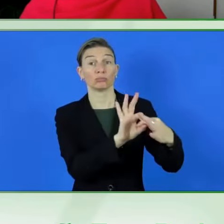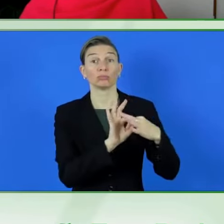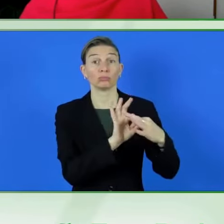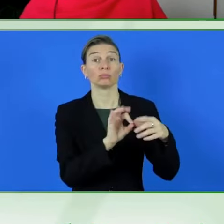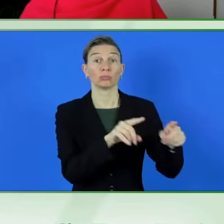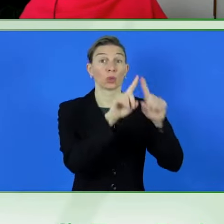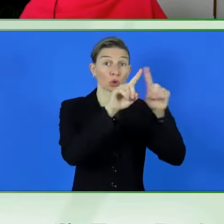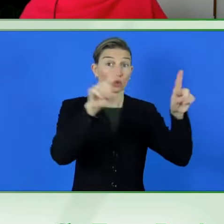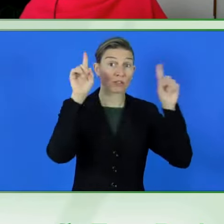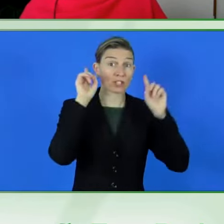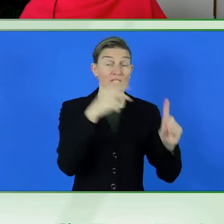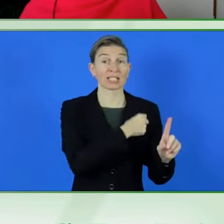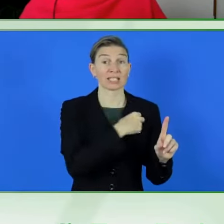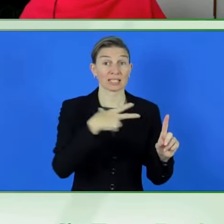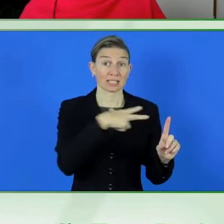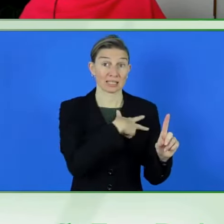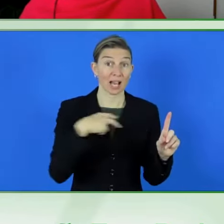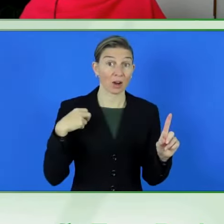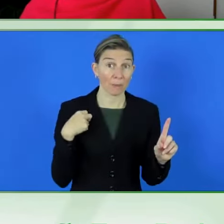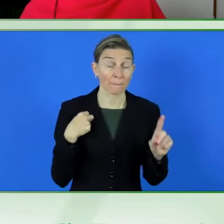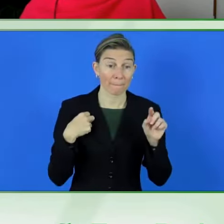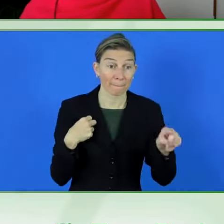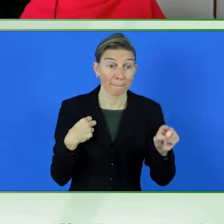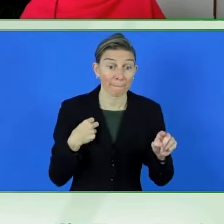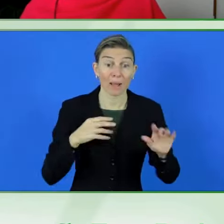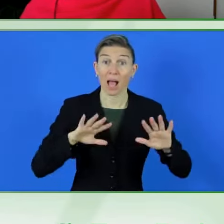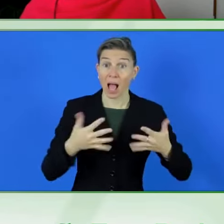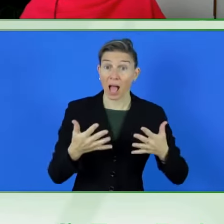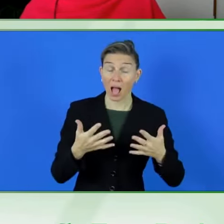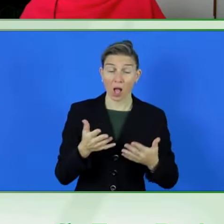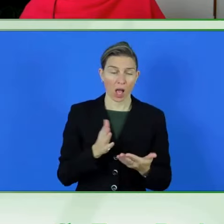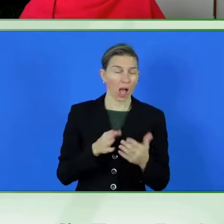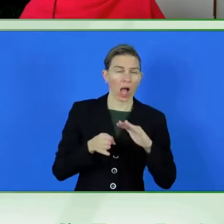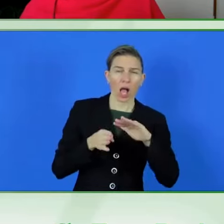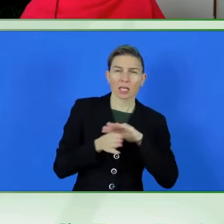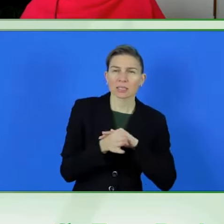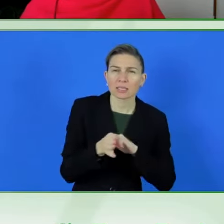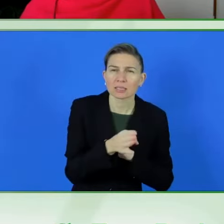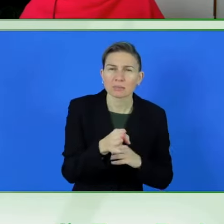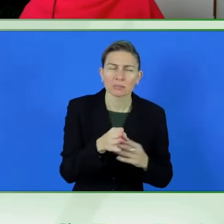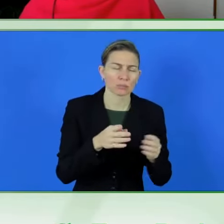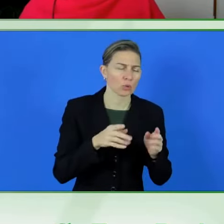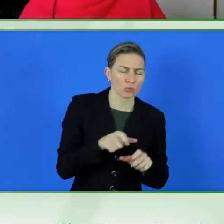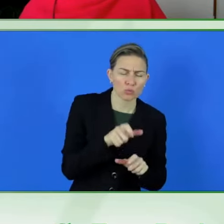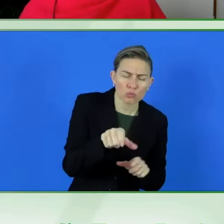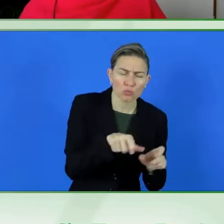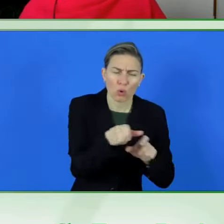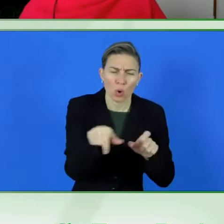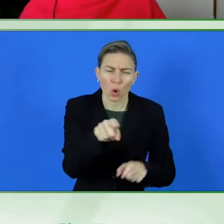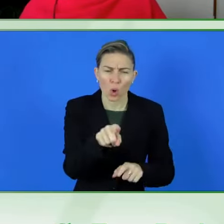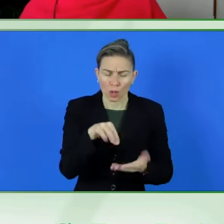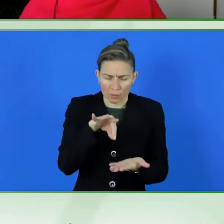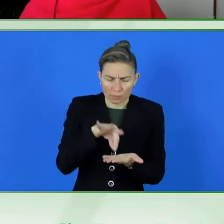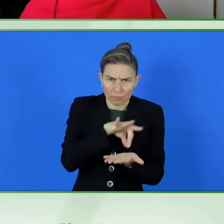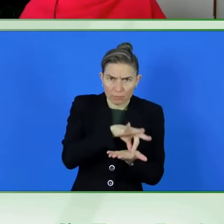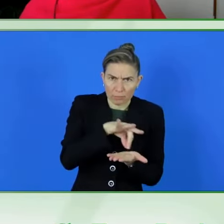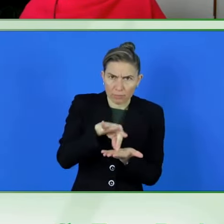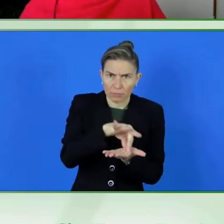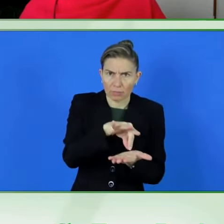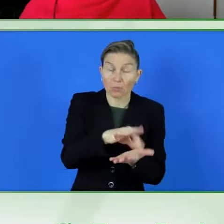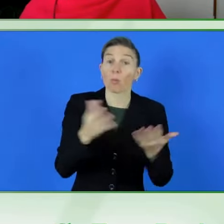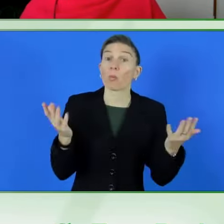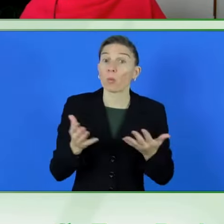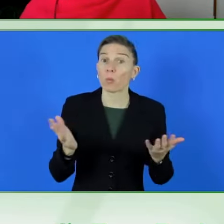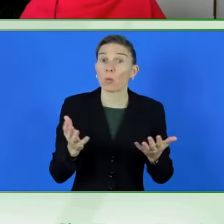Zagreb by mapping of accessibility of roads in the wider city center. The mapping